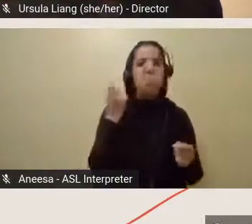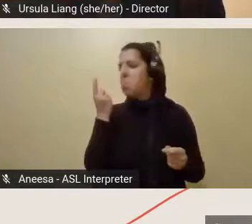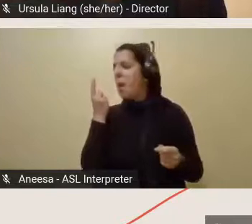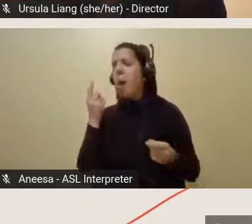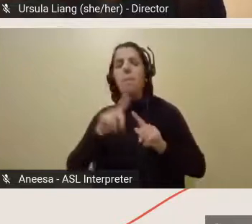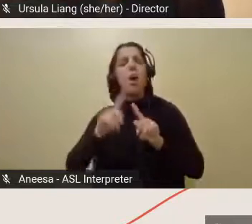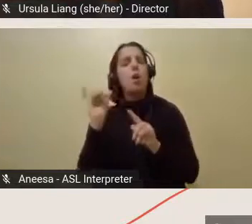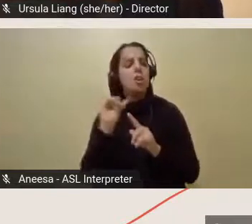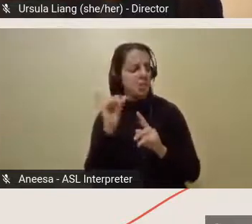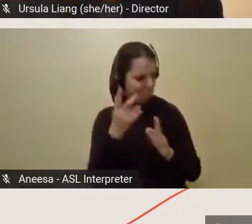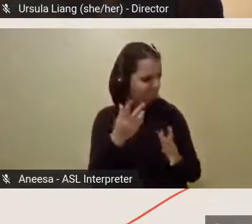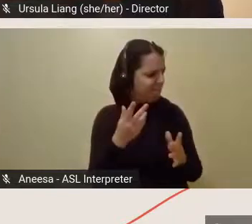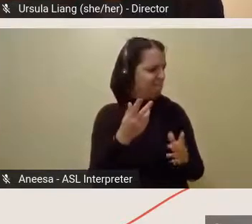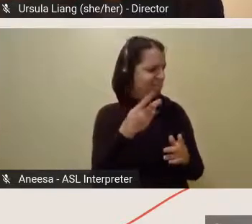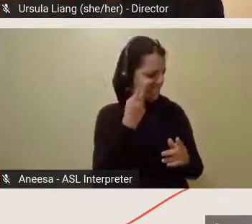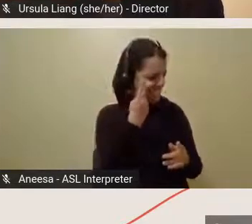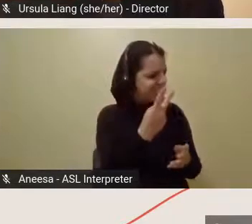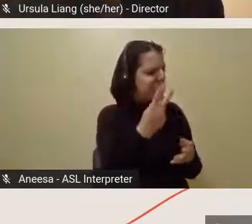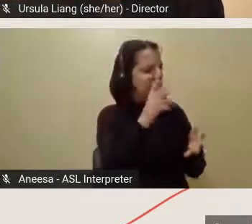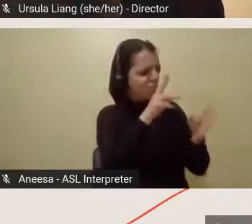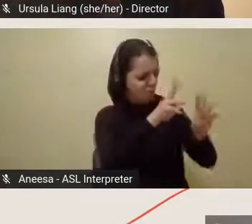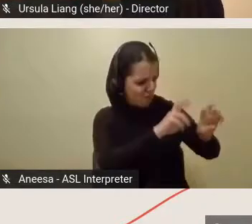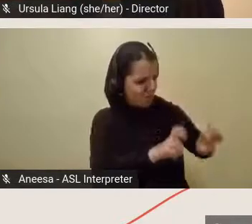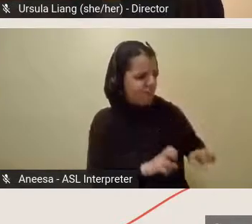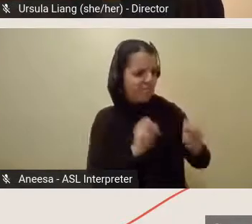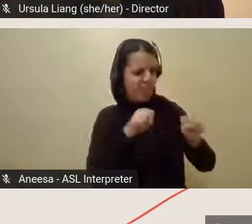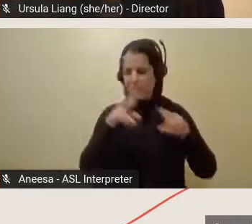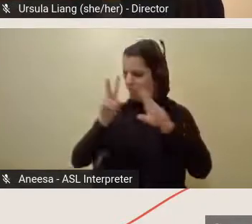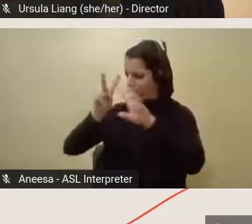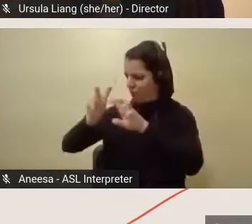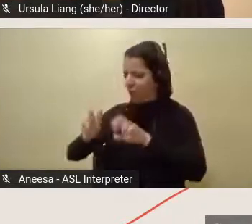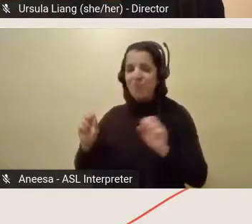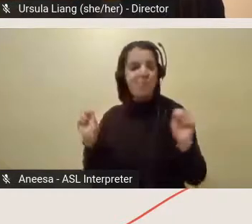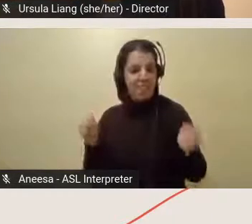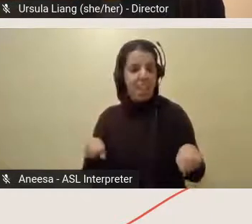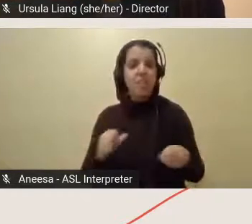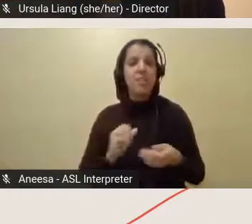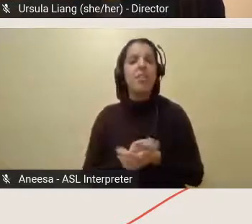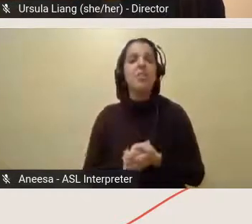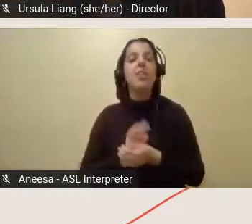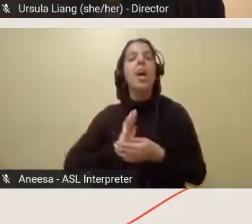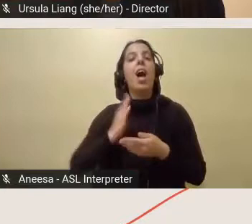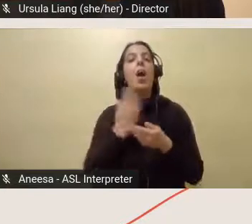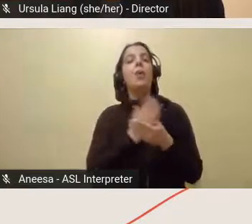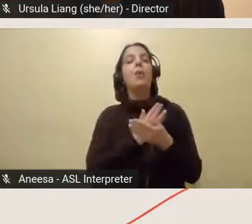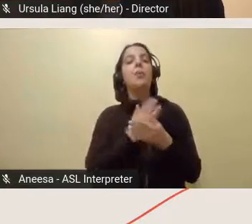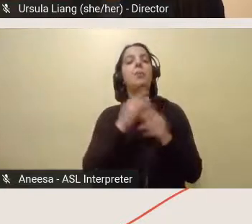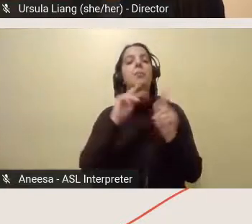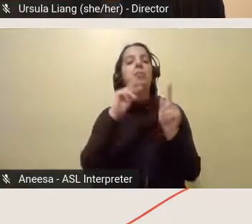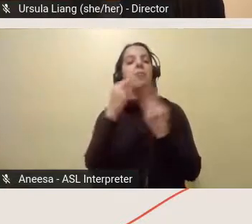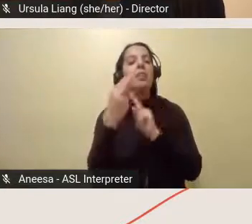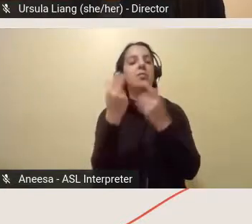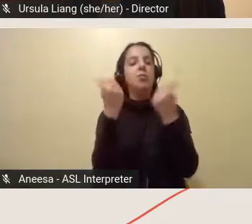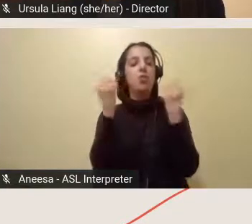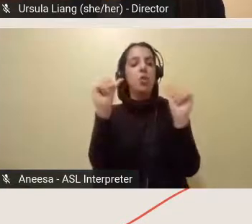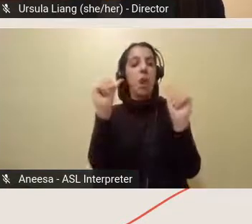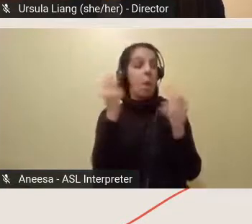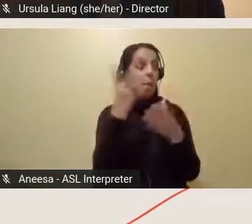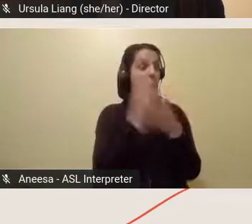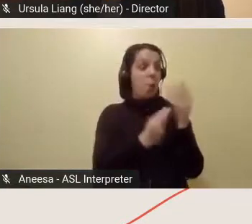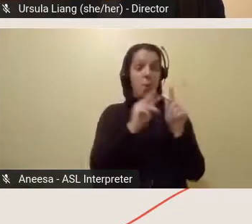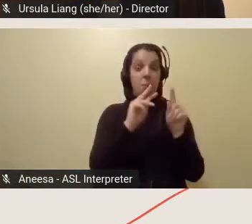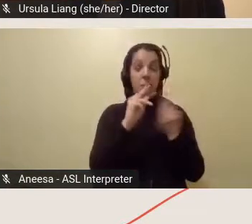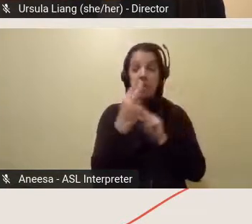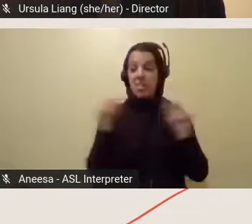I think our stance was just to try to, you know, present both sides,